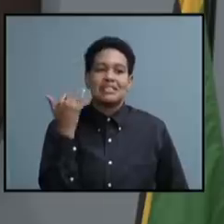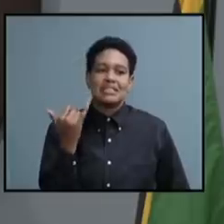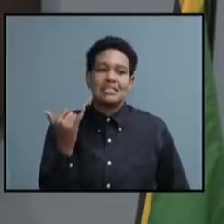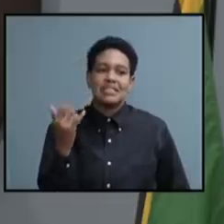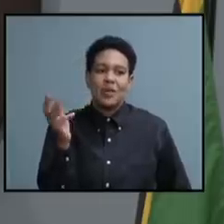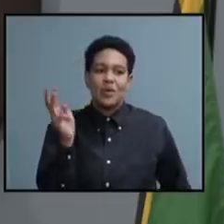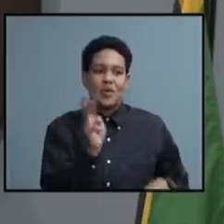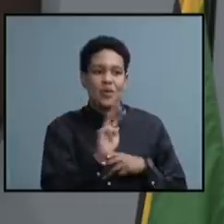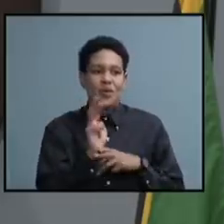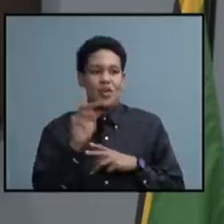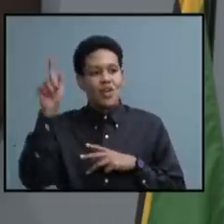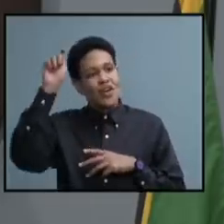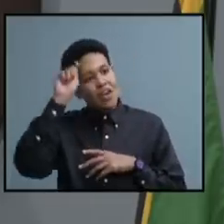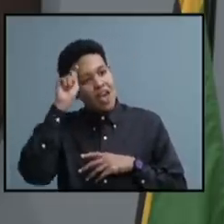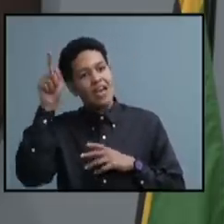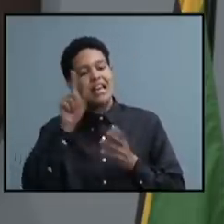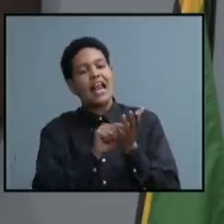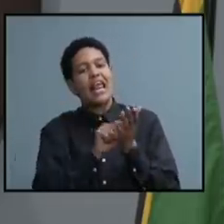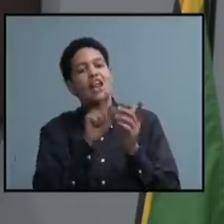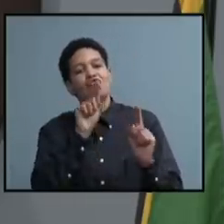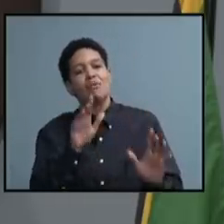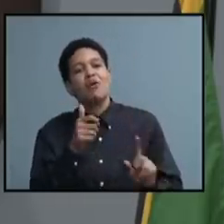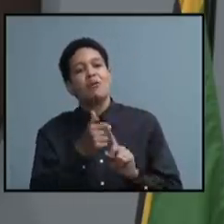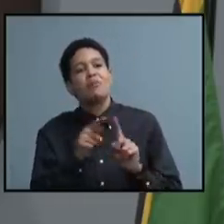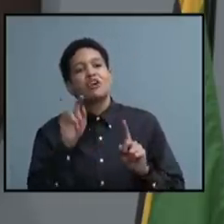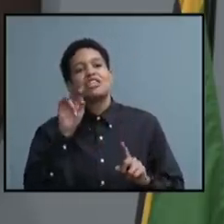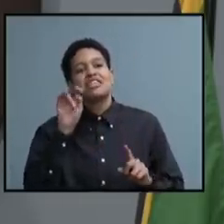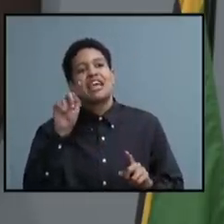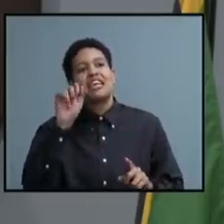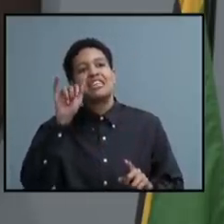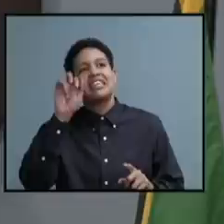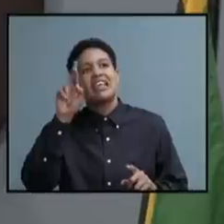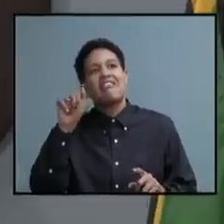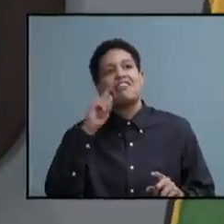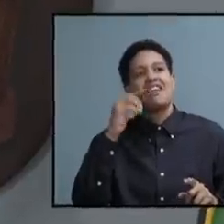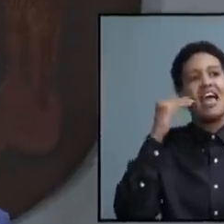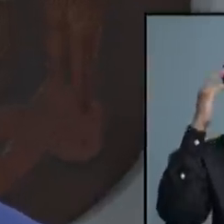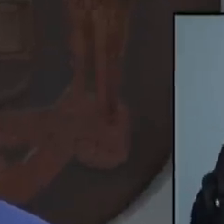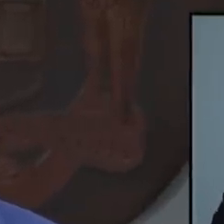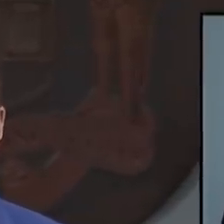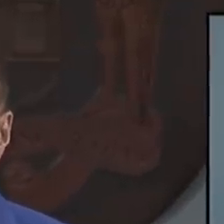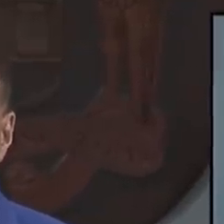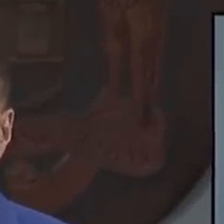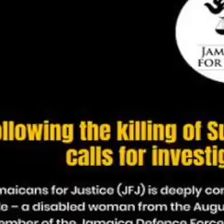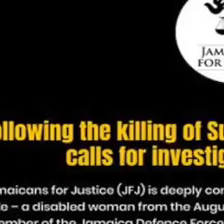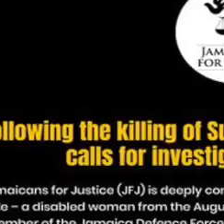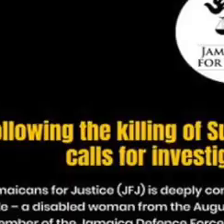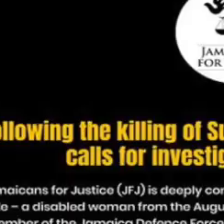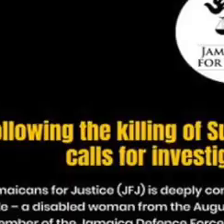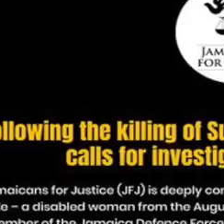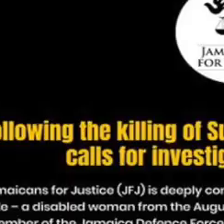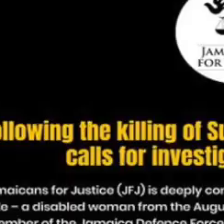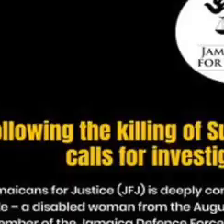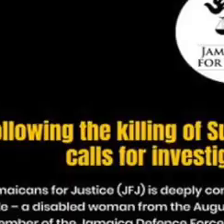wearing her hat as the Gleaner reporter, but of course Janet is also the head of the Montego Bay Chamber of Commerce. Janet?